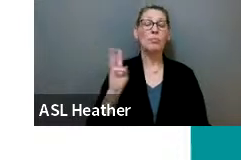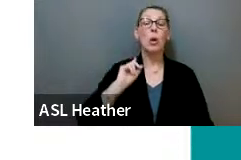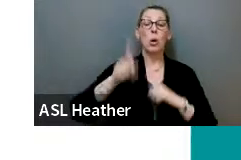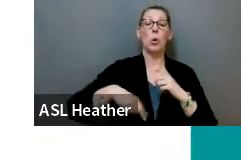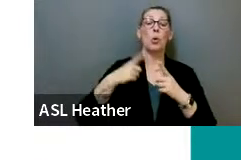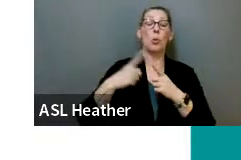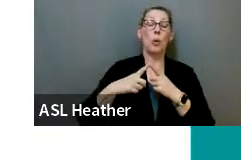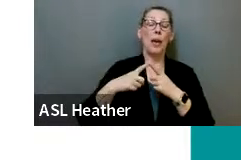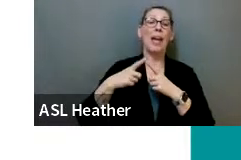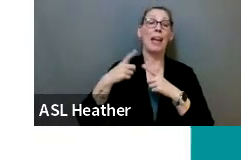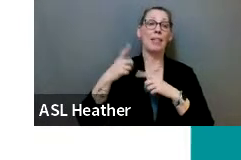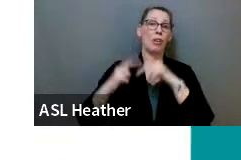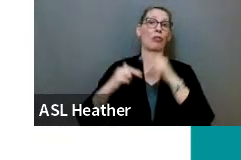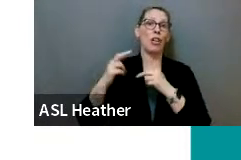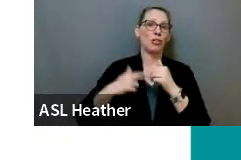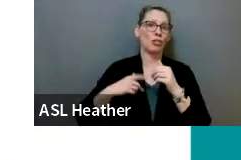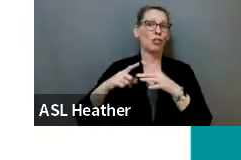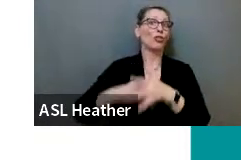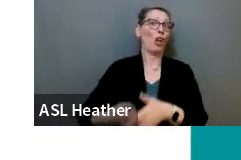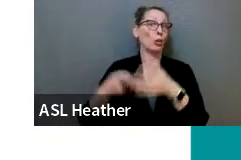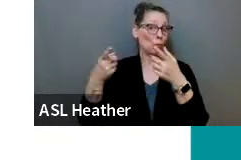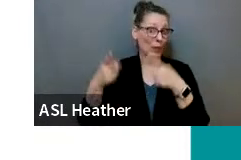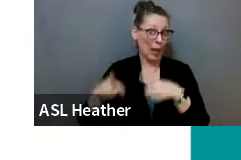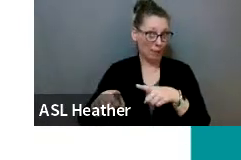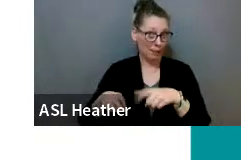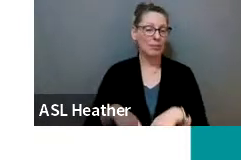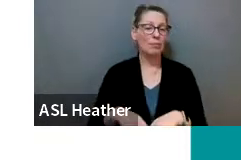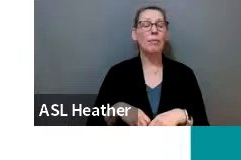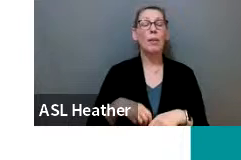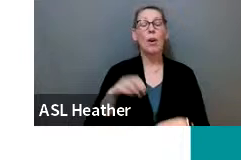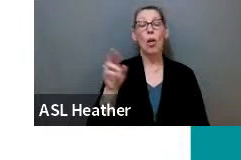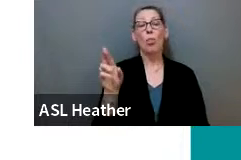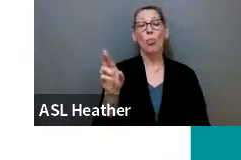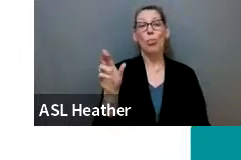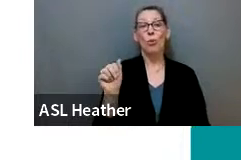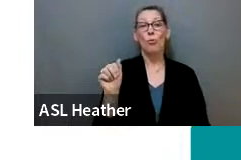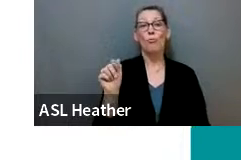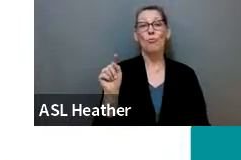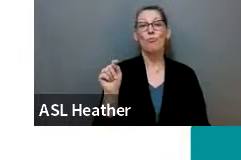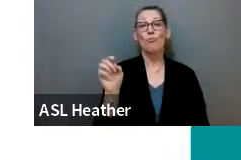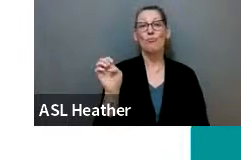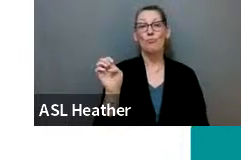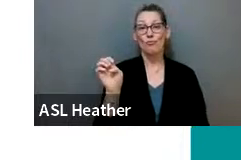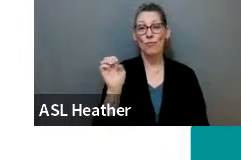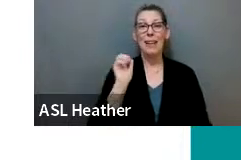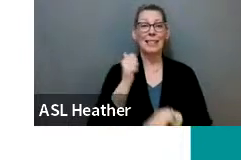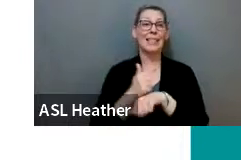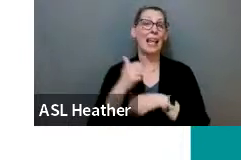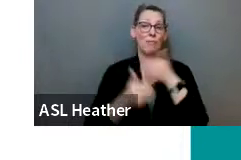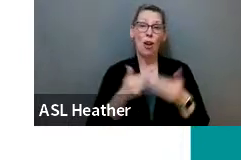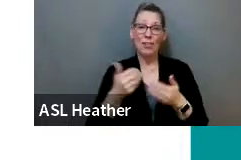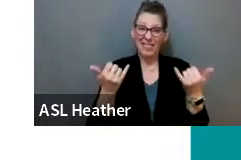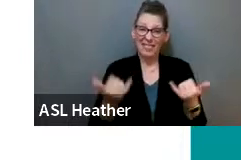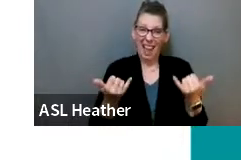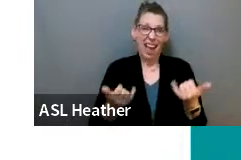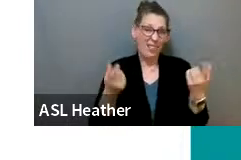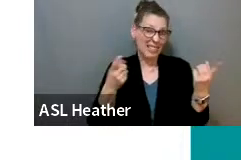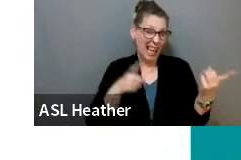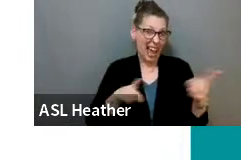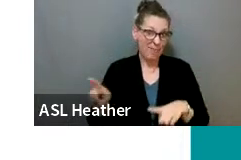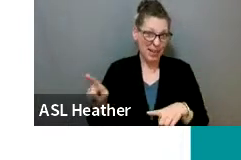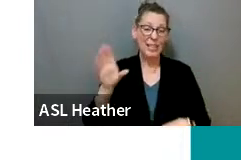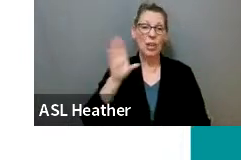happening in the corridor. The rates, the rate setting process will happen. It's happening right now, and it will